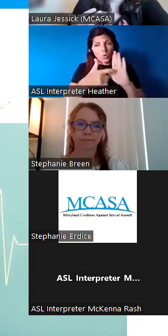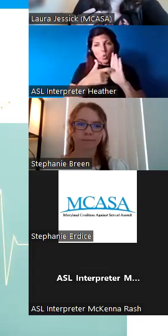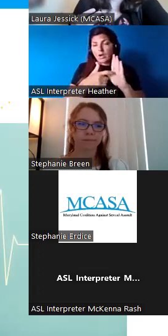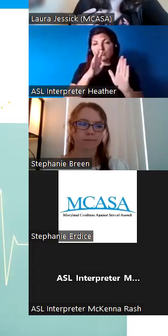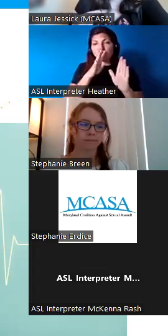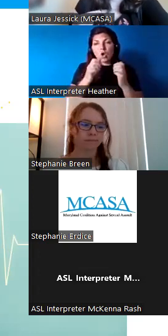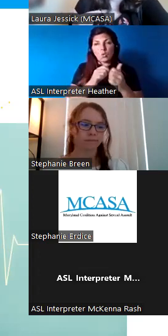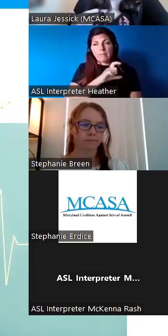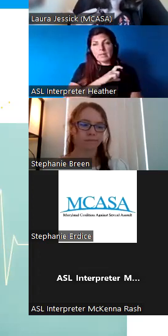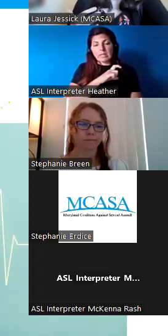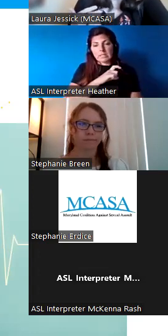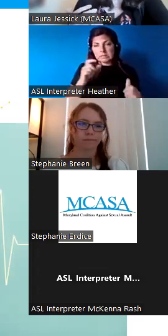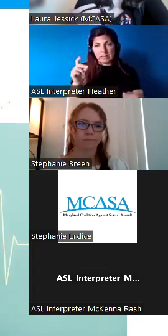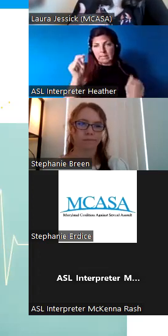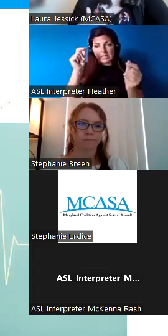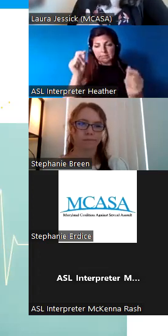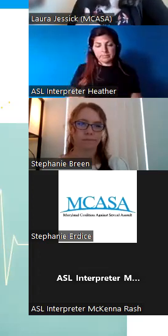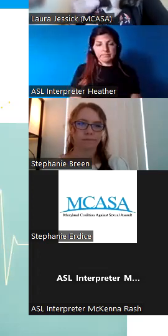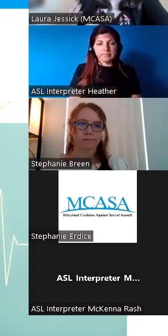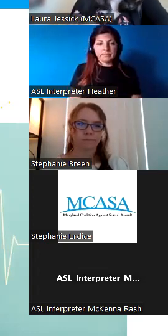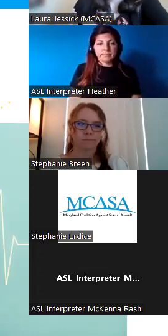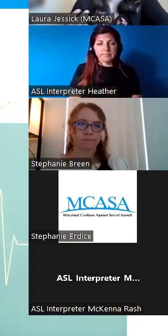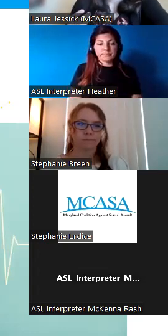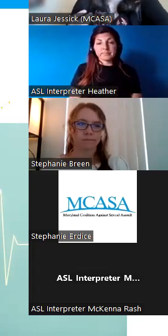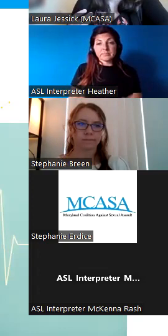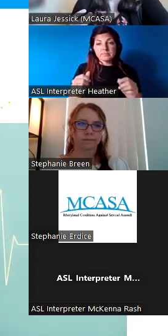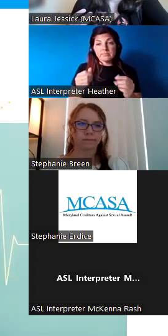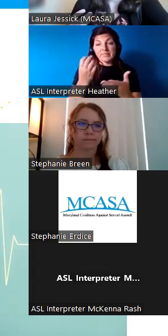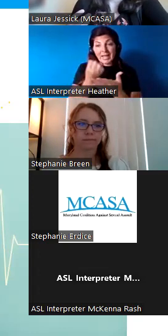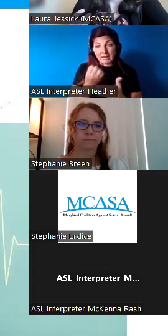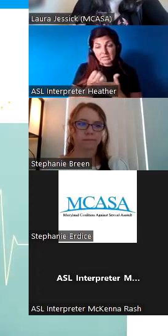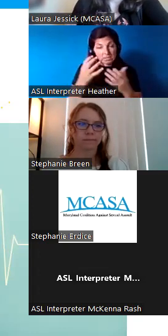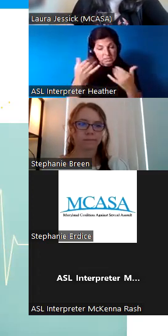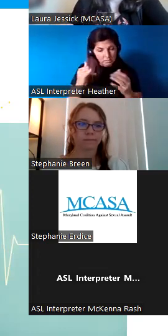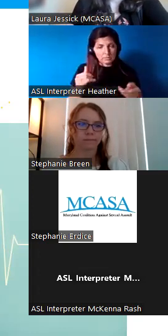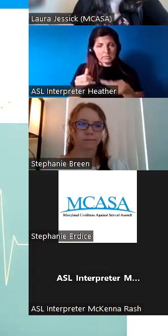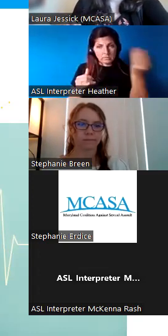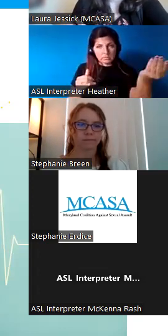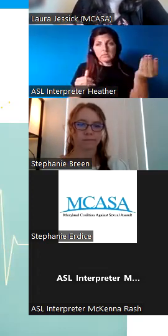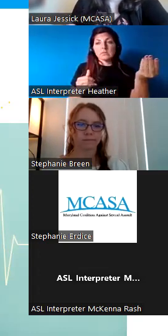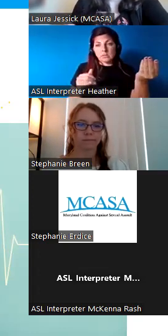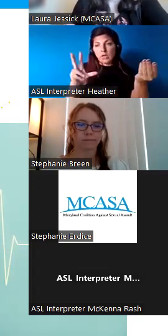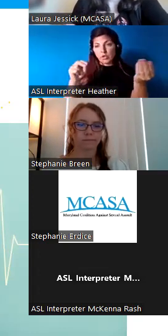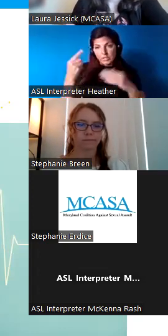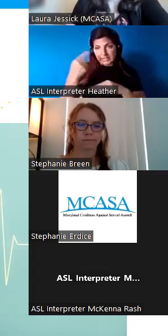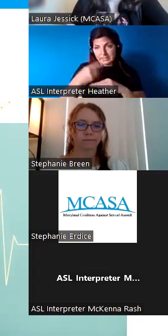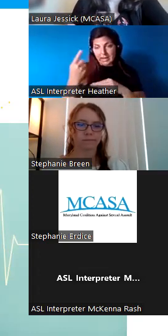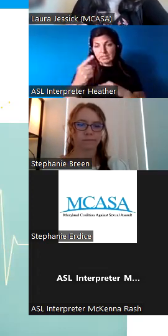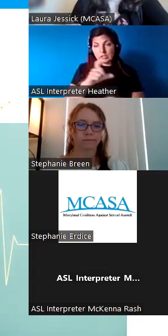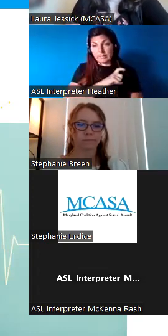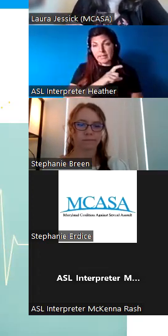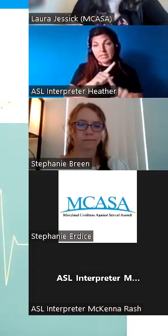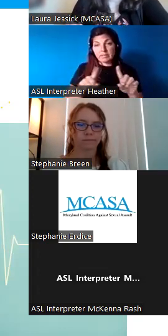police immediately. Their evidence will still be turned over to the police within 30 days, but no